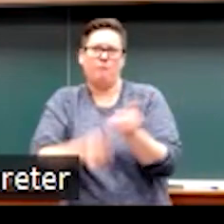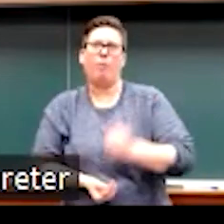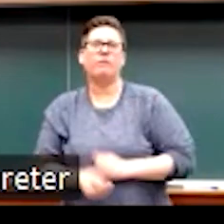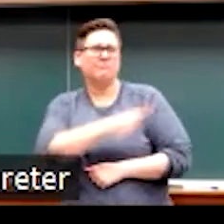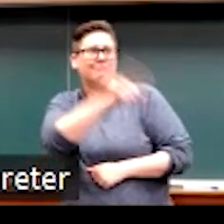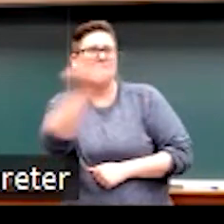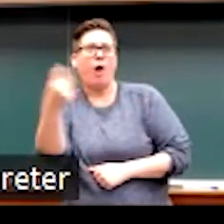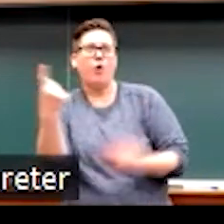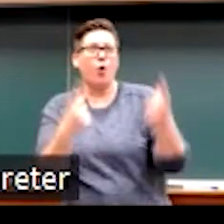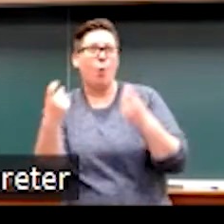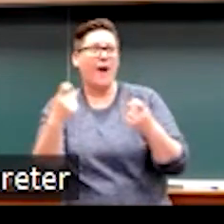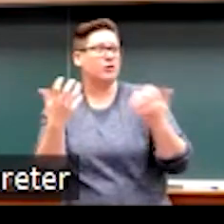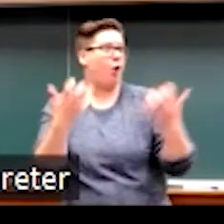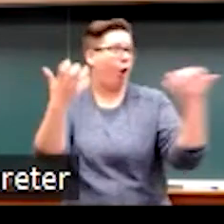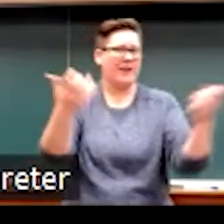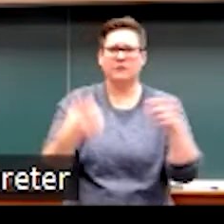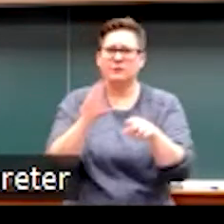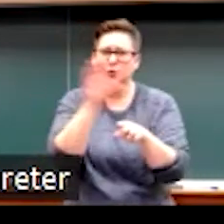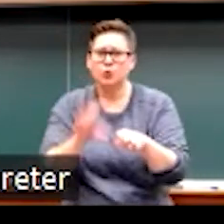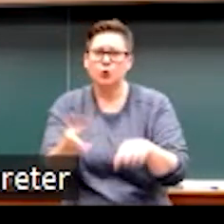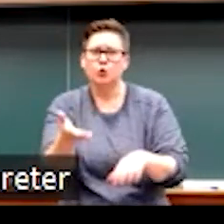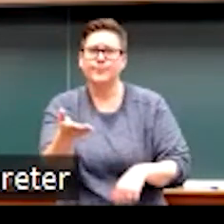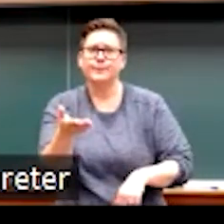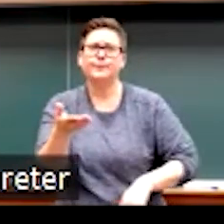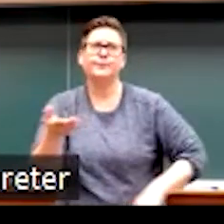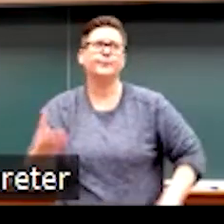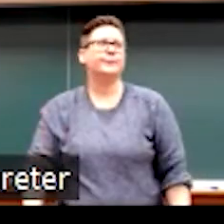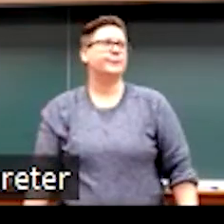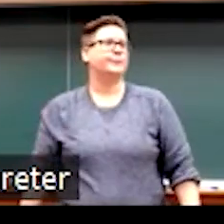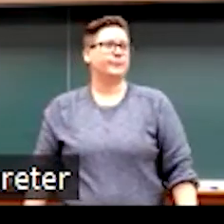Other questions from in the room or online?